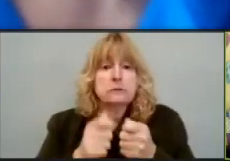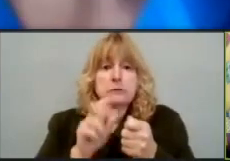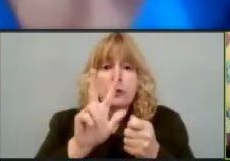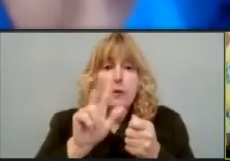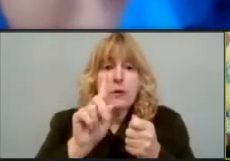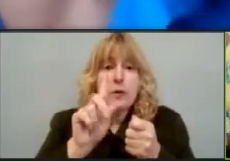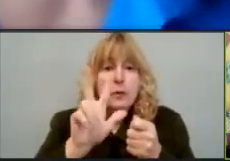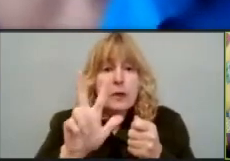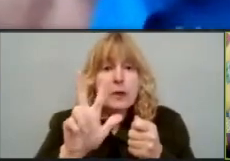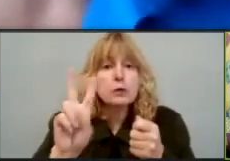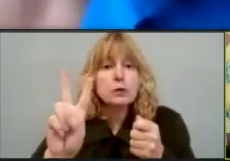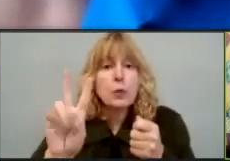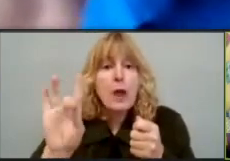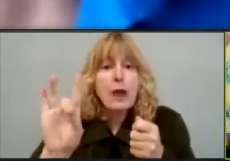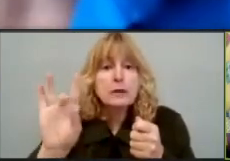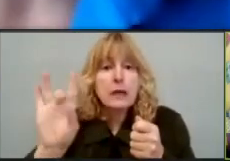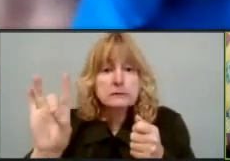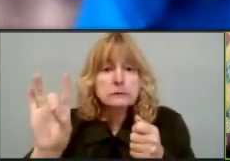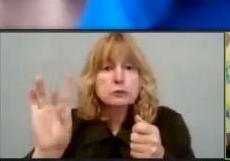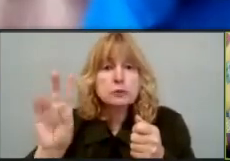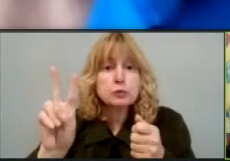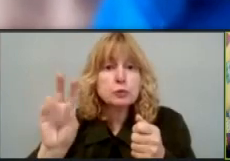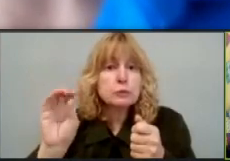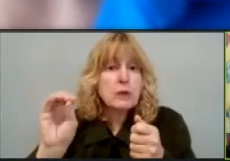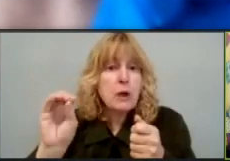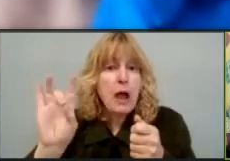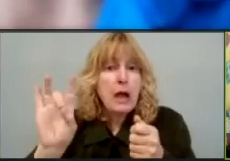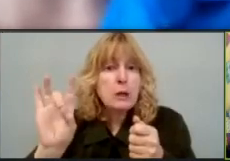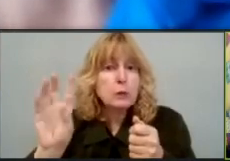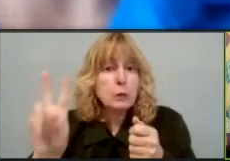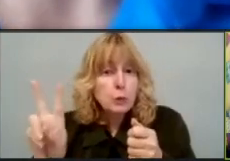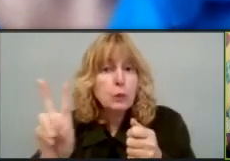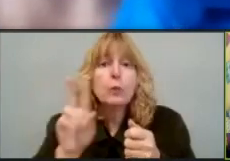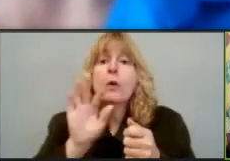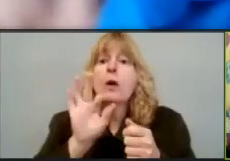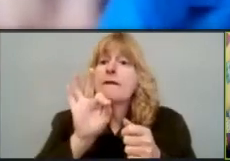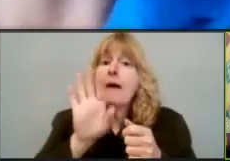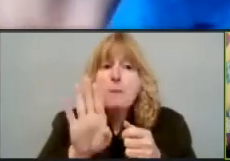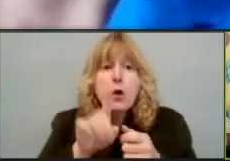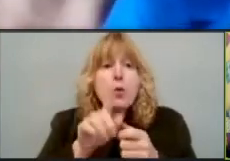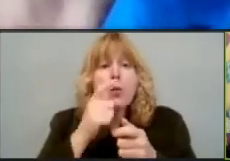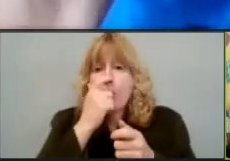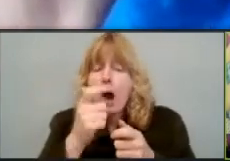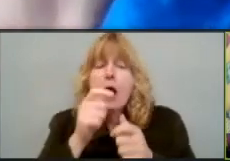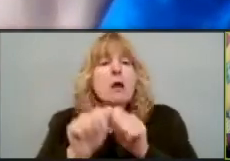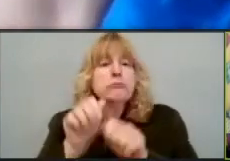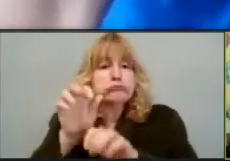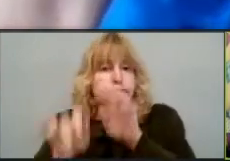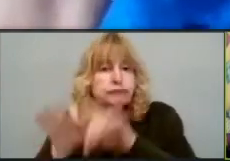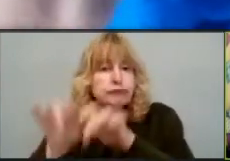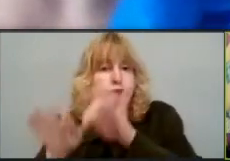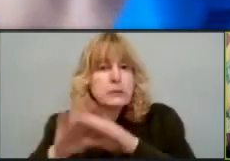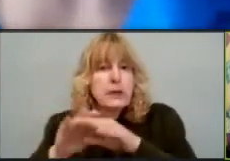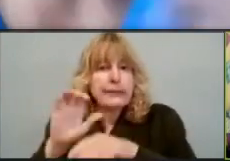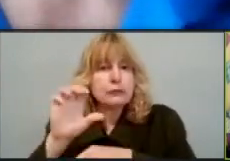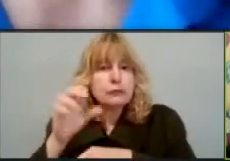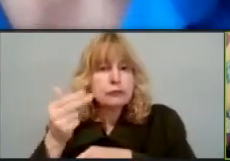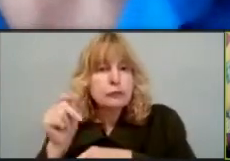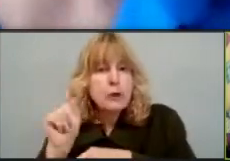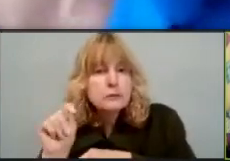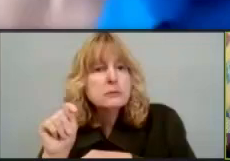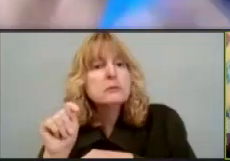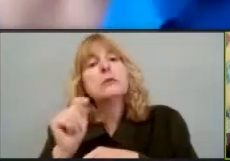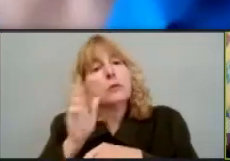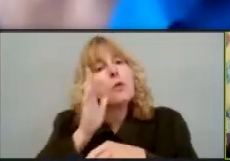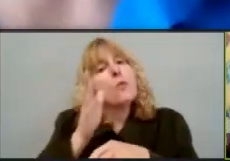313-288-2082. If you are in Facebook watching us, you can send this information there. We're going to have not only the